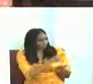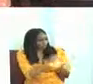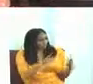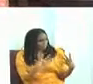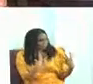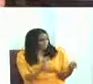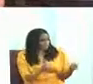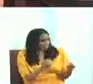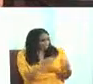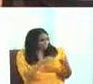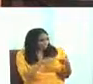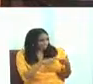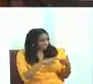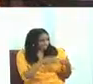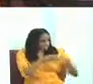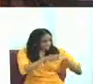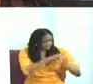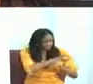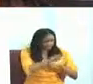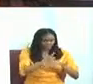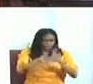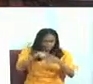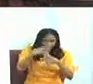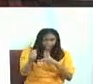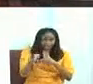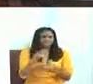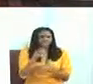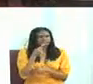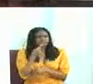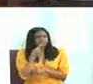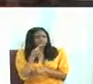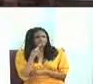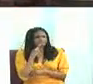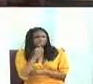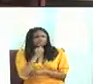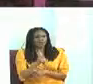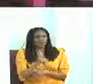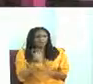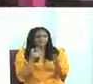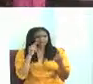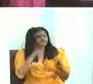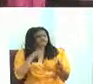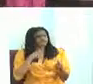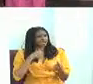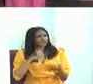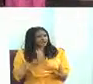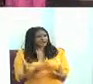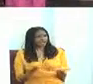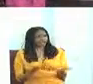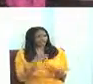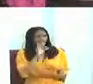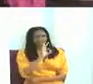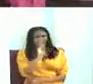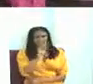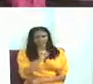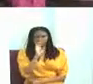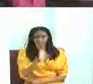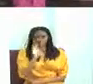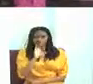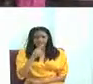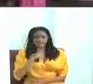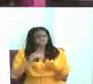and sending them out. And she said that it wasn't until I came to MCC that I began